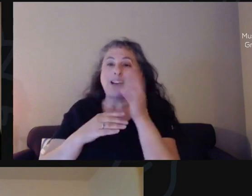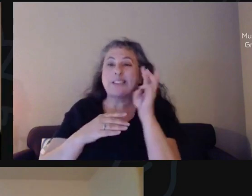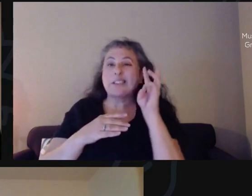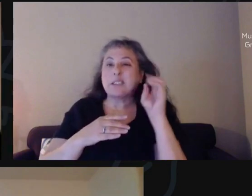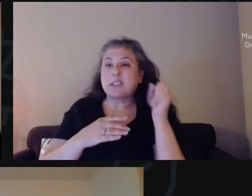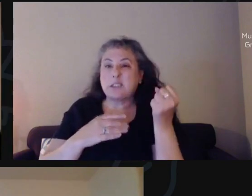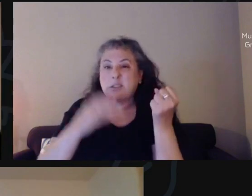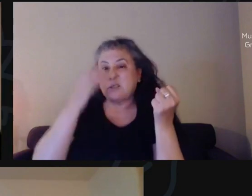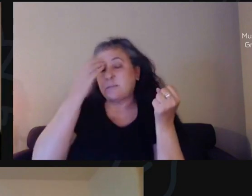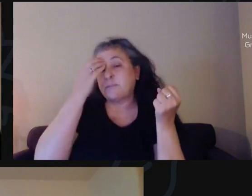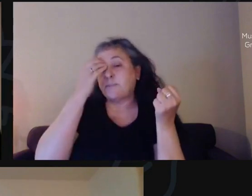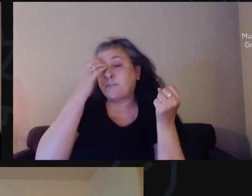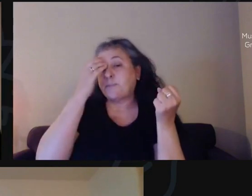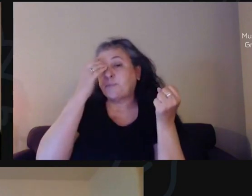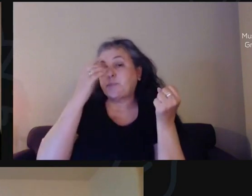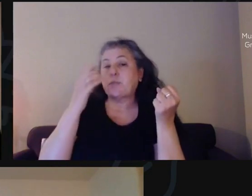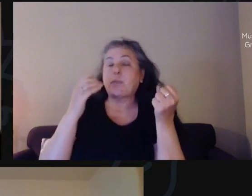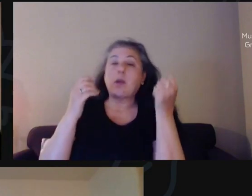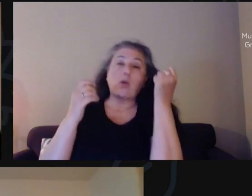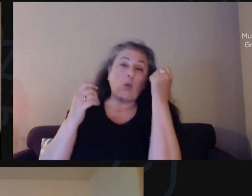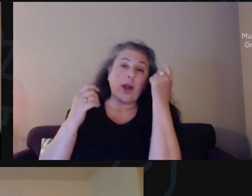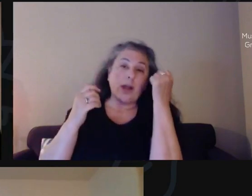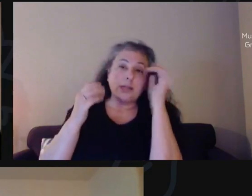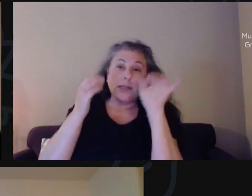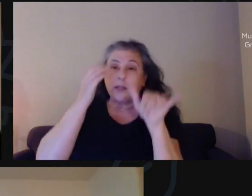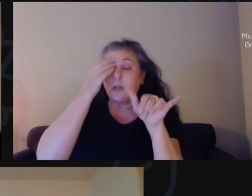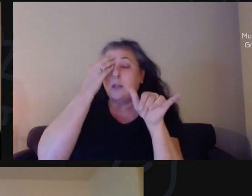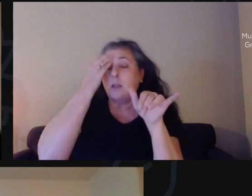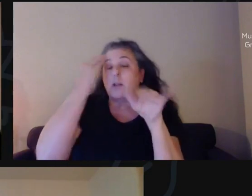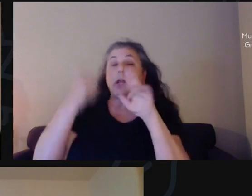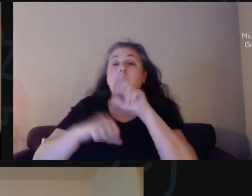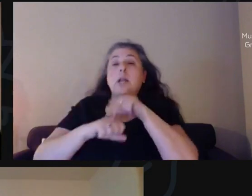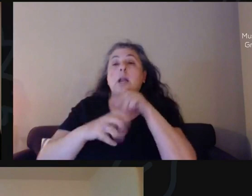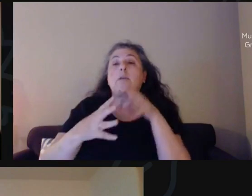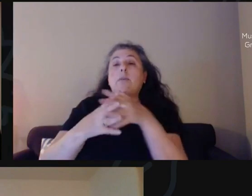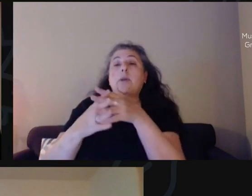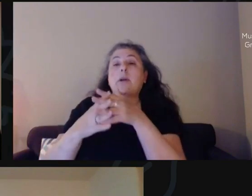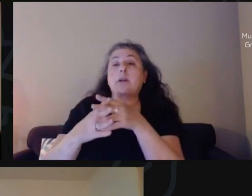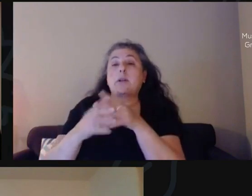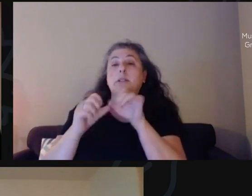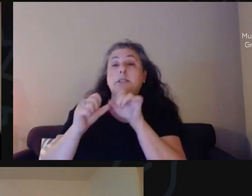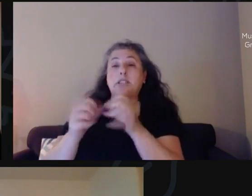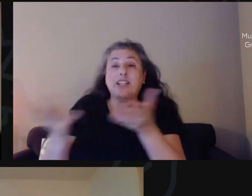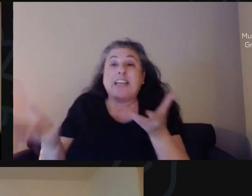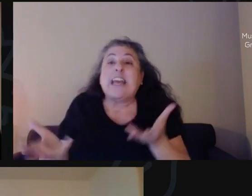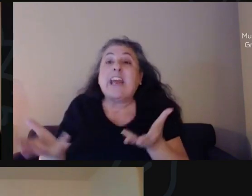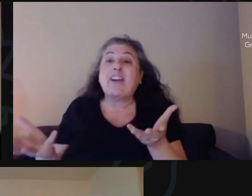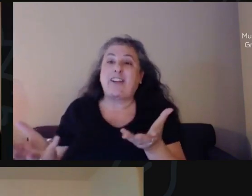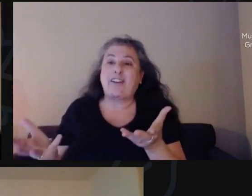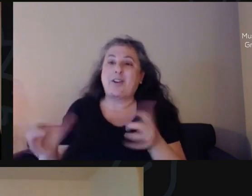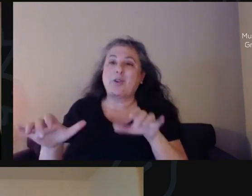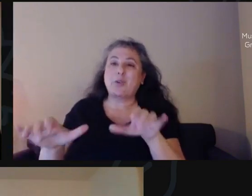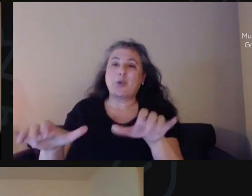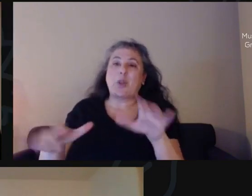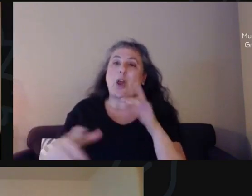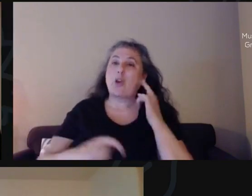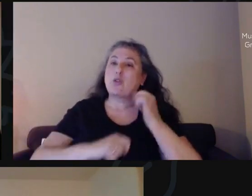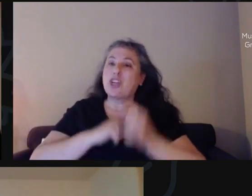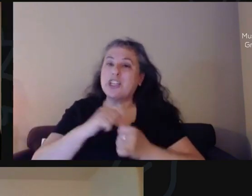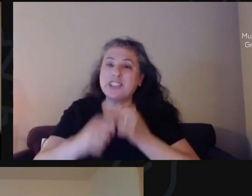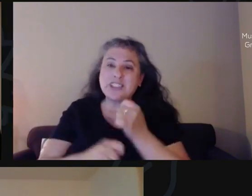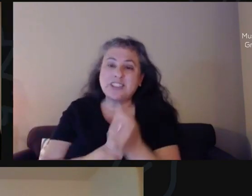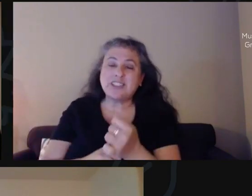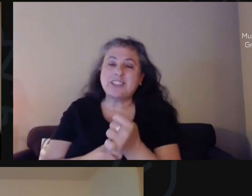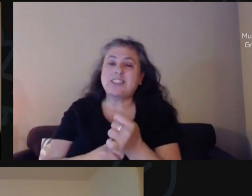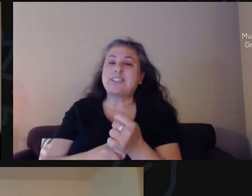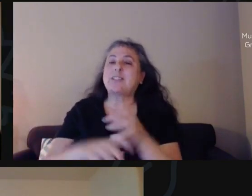so, recognizing that Native Americans are still here practicing their traditions,